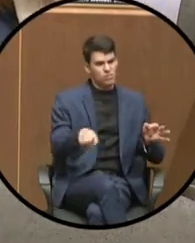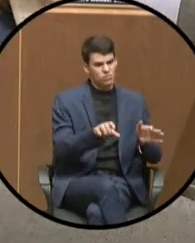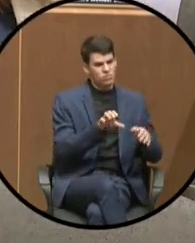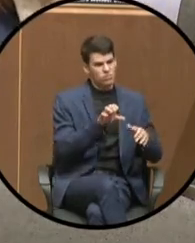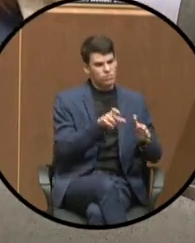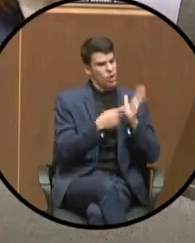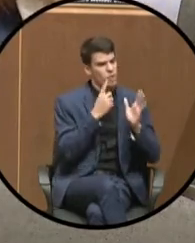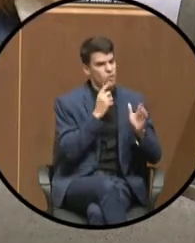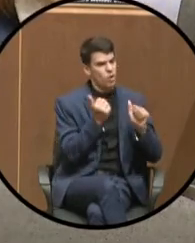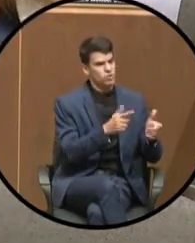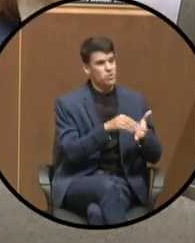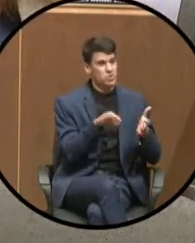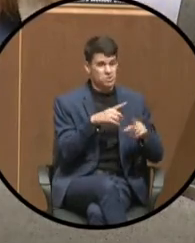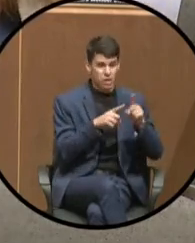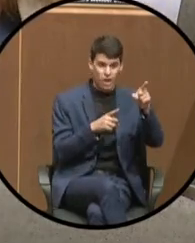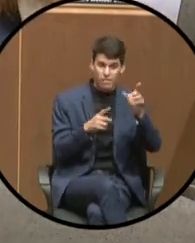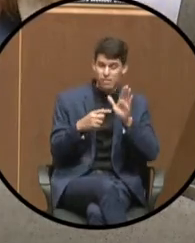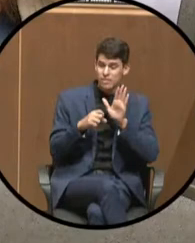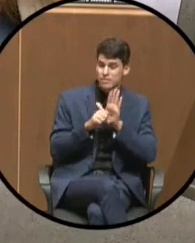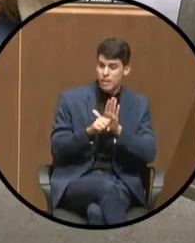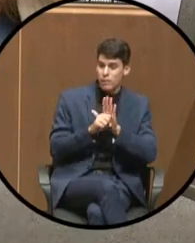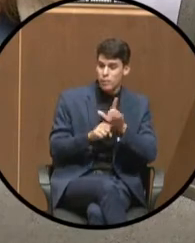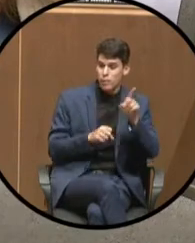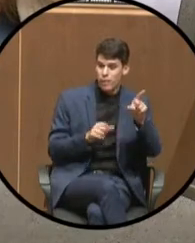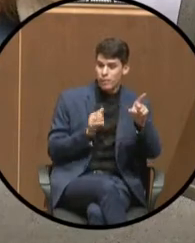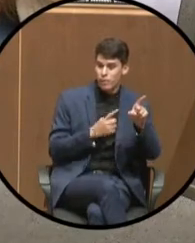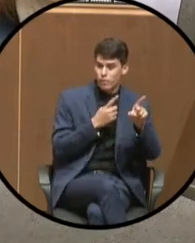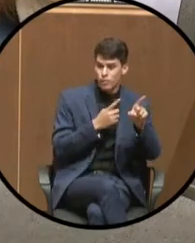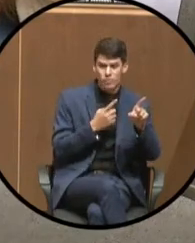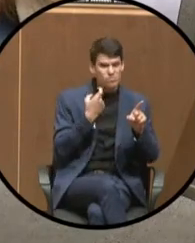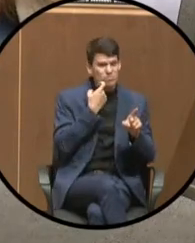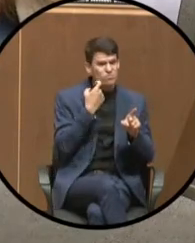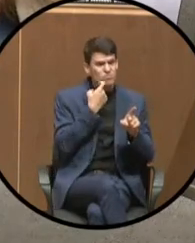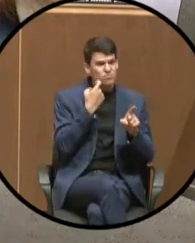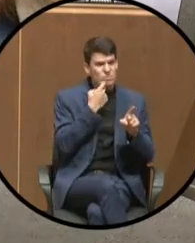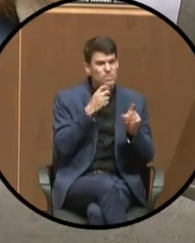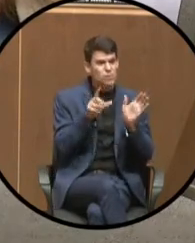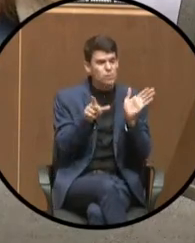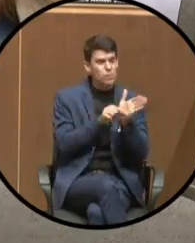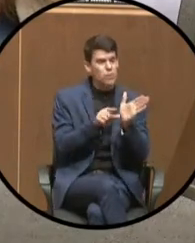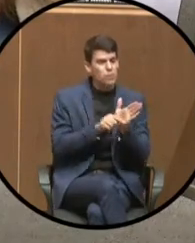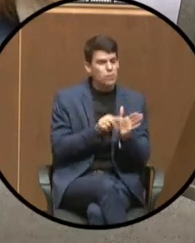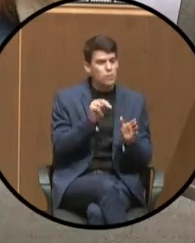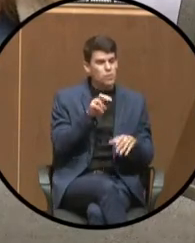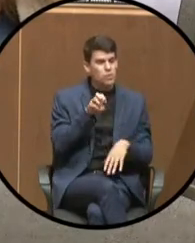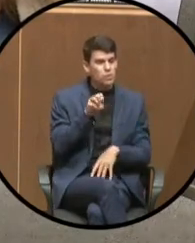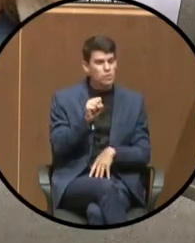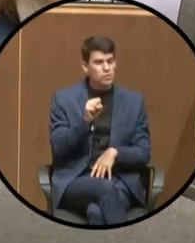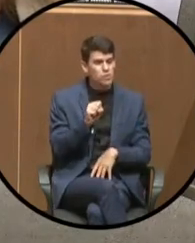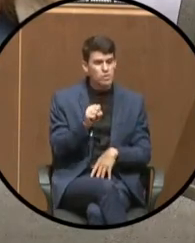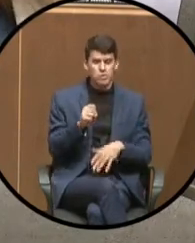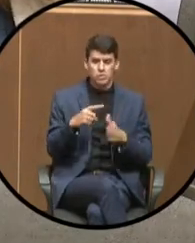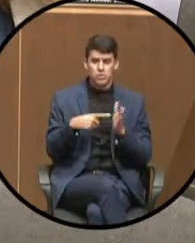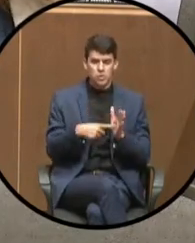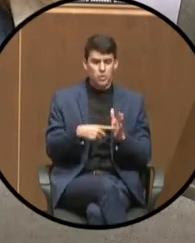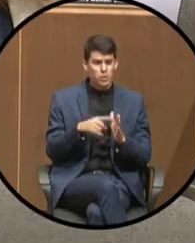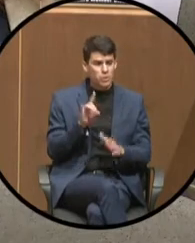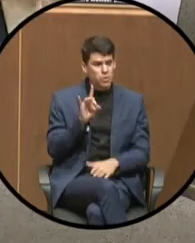have just a sampling here of recent headlines that show a dramatically and